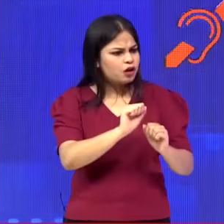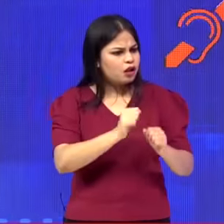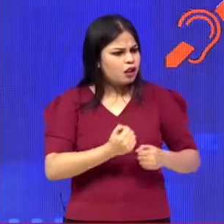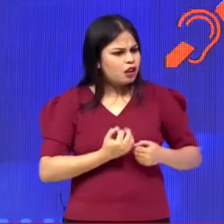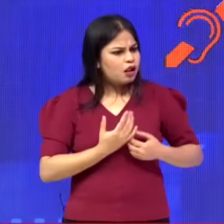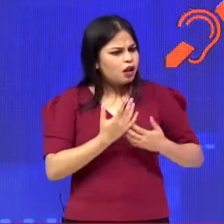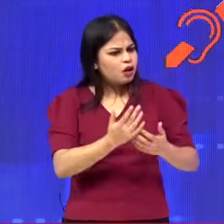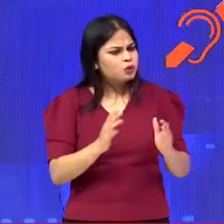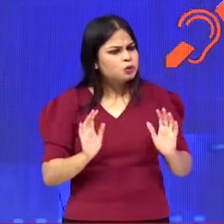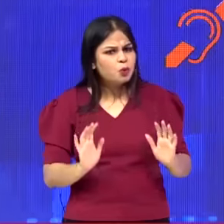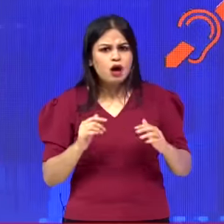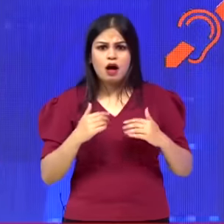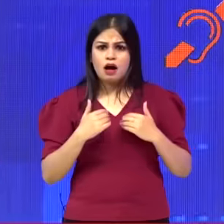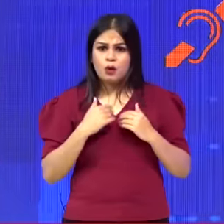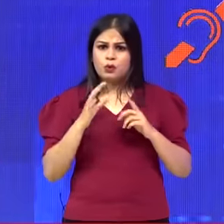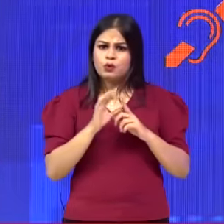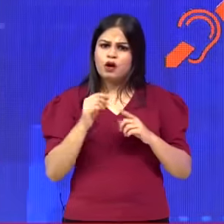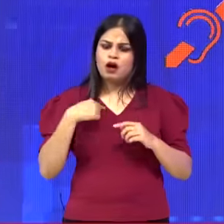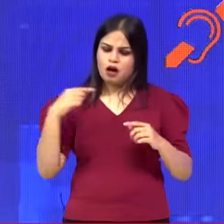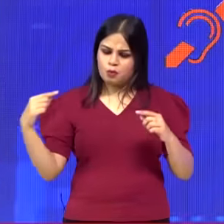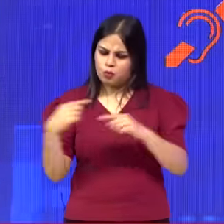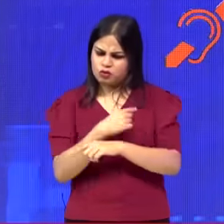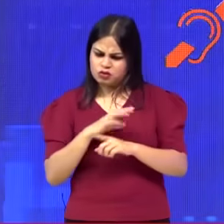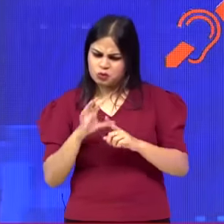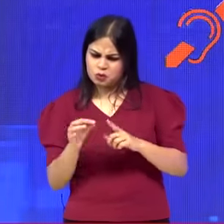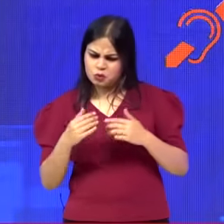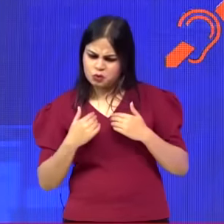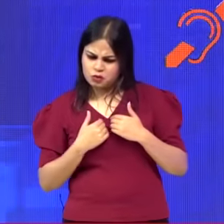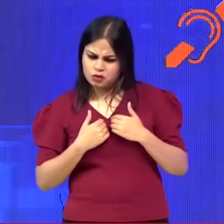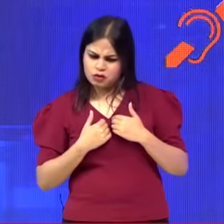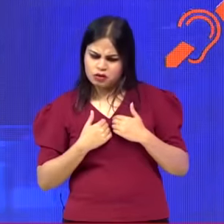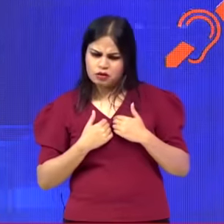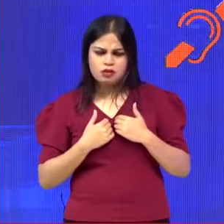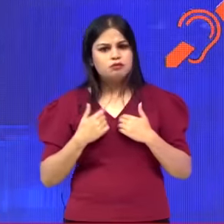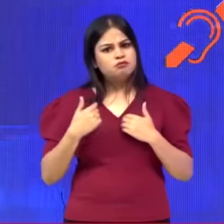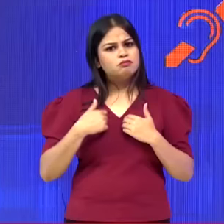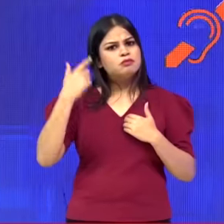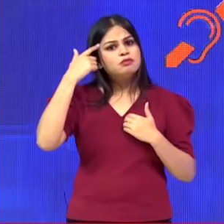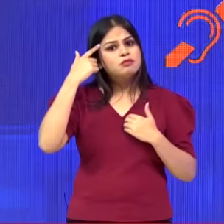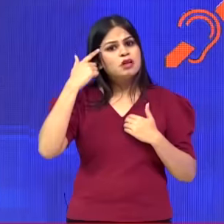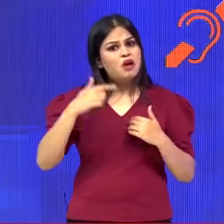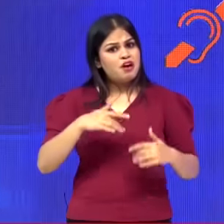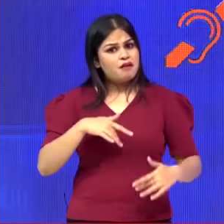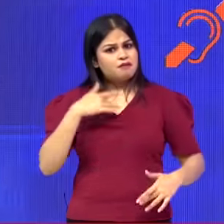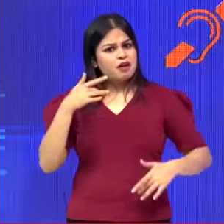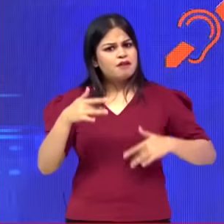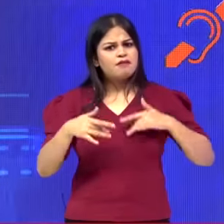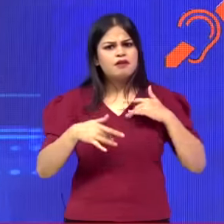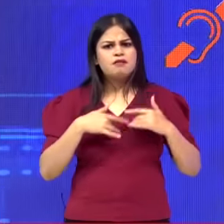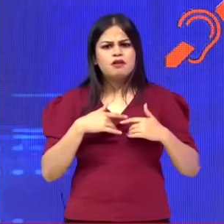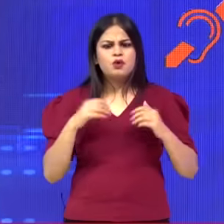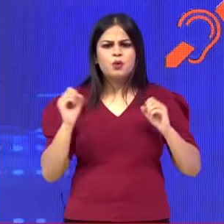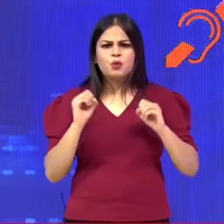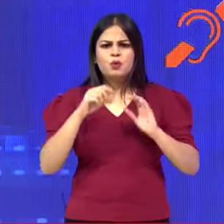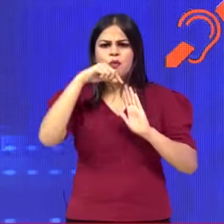purer and I am just going in the opposite direction, you know, I'm not feeling